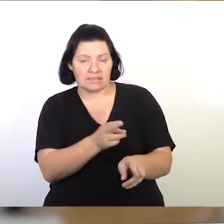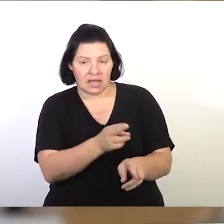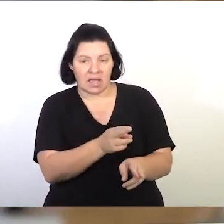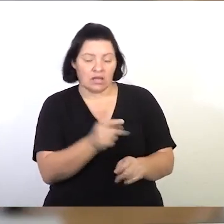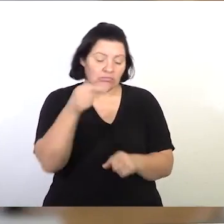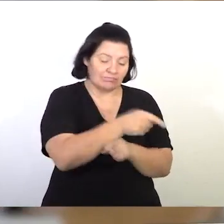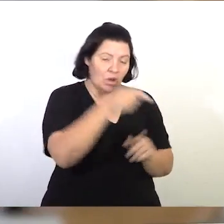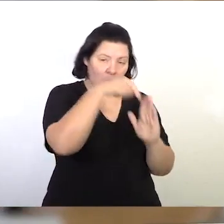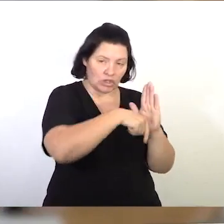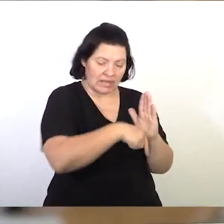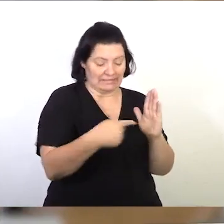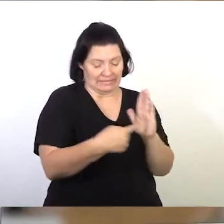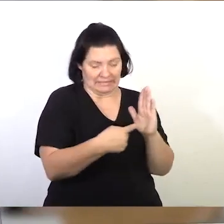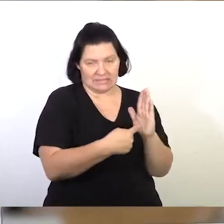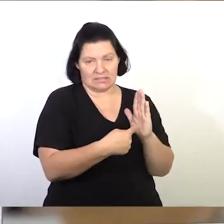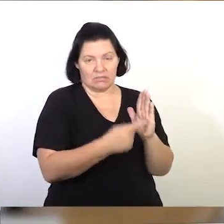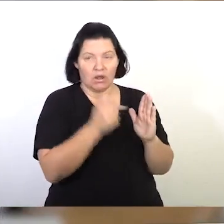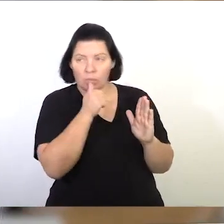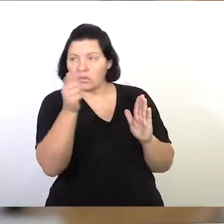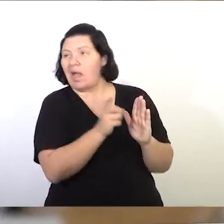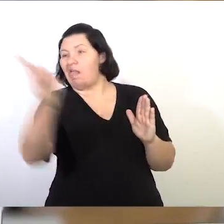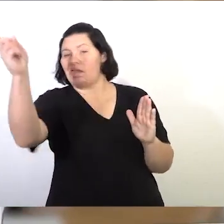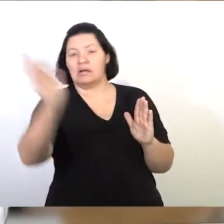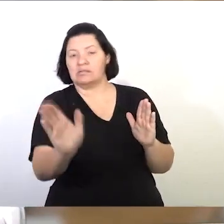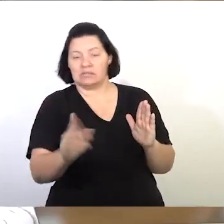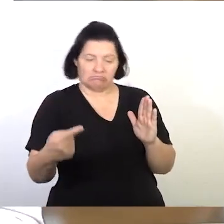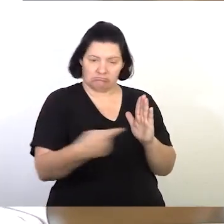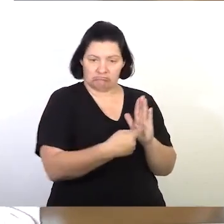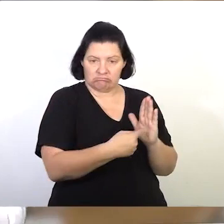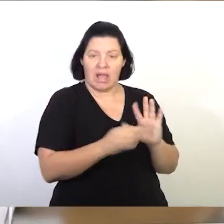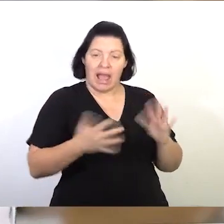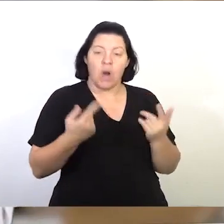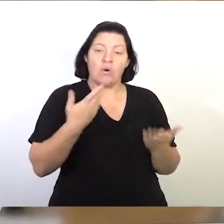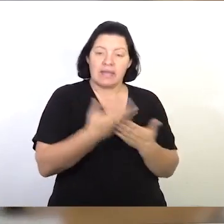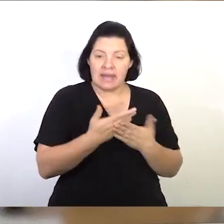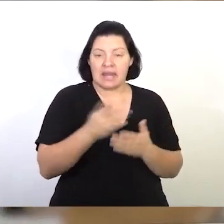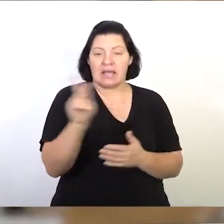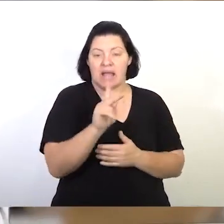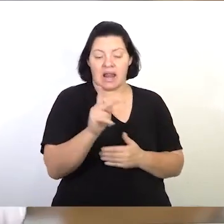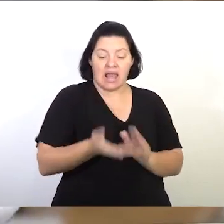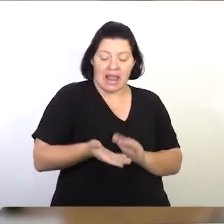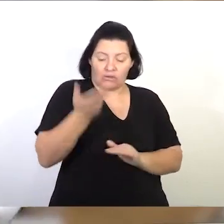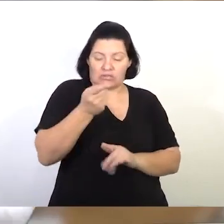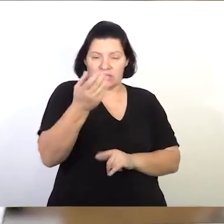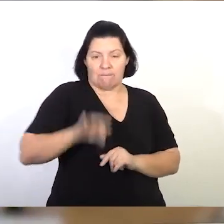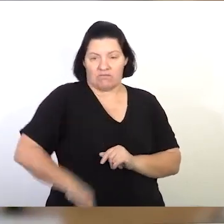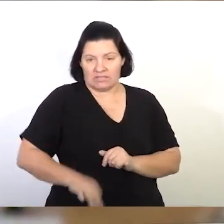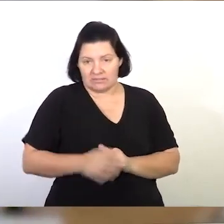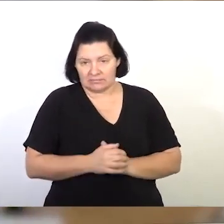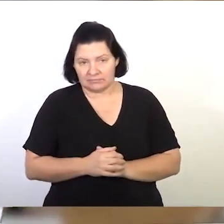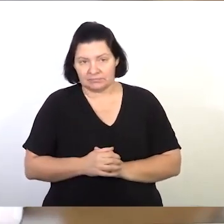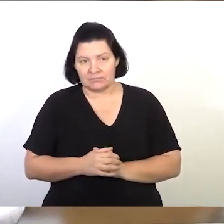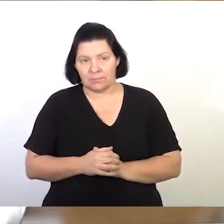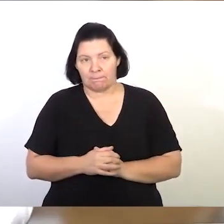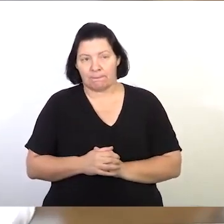your answer to the context that you are working with. So, how can Kyle increase his